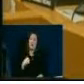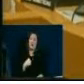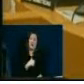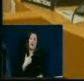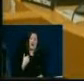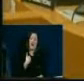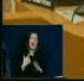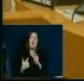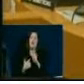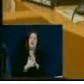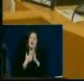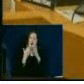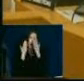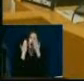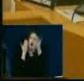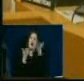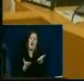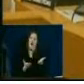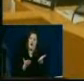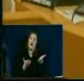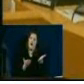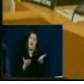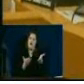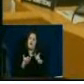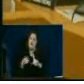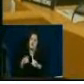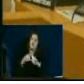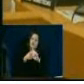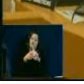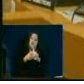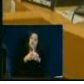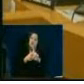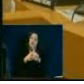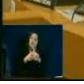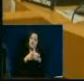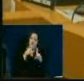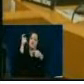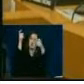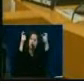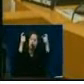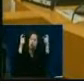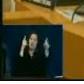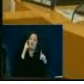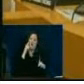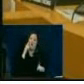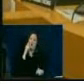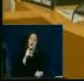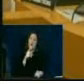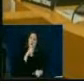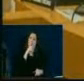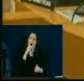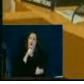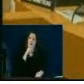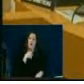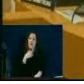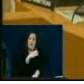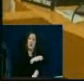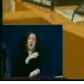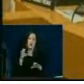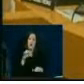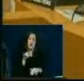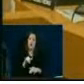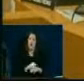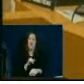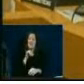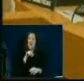have a legal offer tendered to the superintendent by those who have the statutory power to do it. And